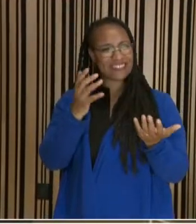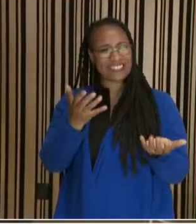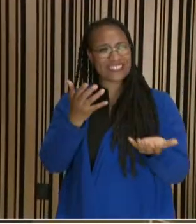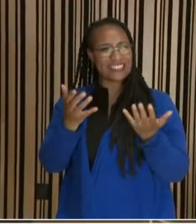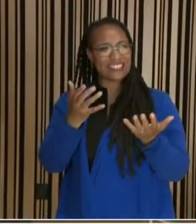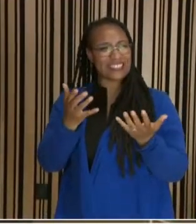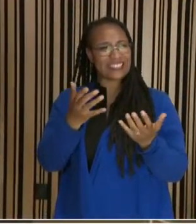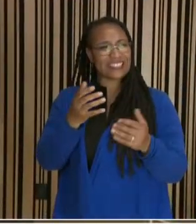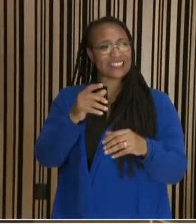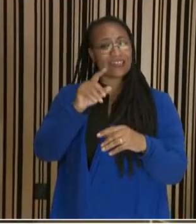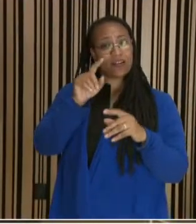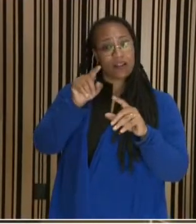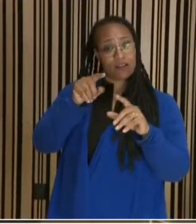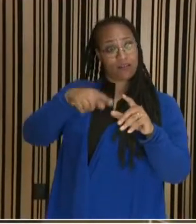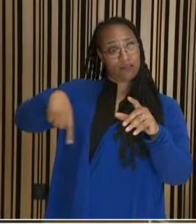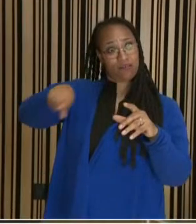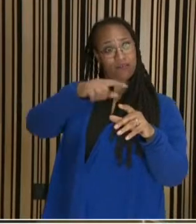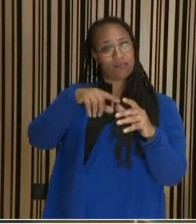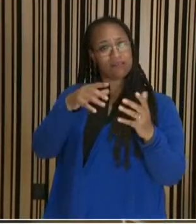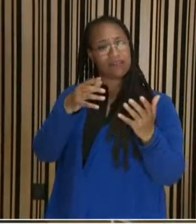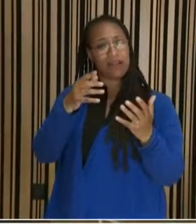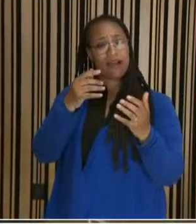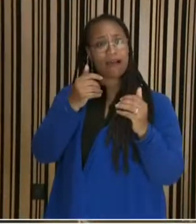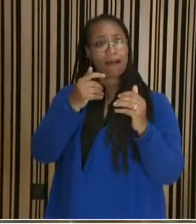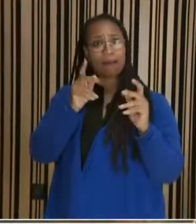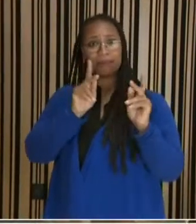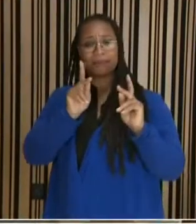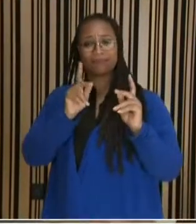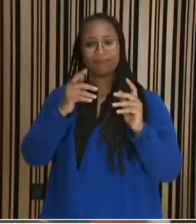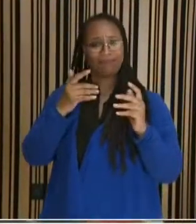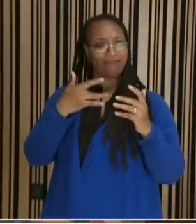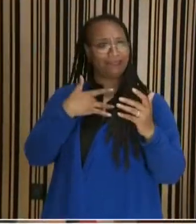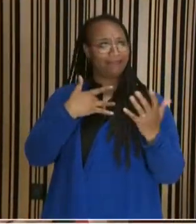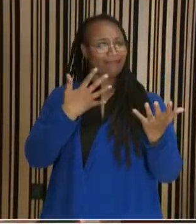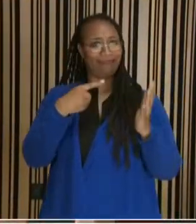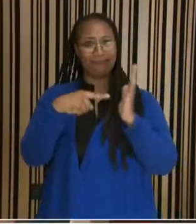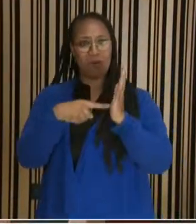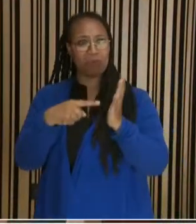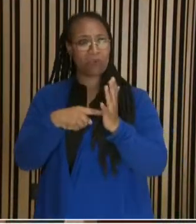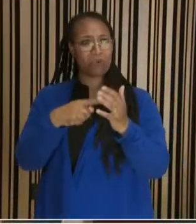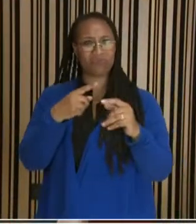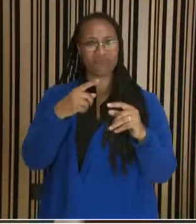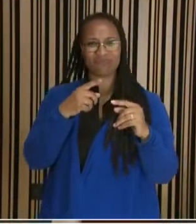everybody who's housing insecure to get affordable housing. That's true.